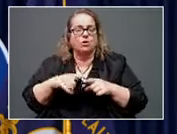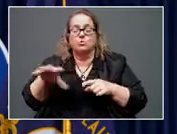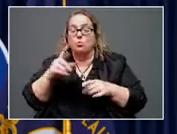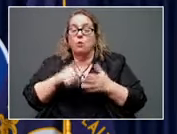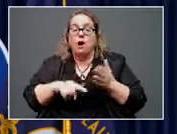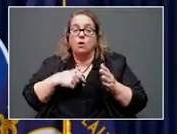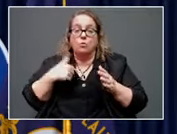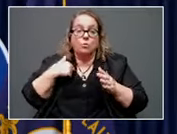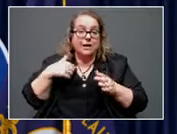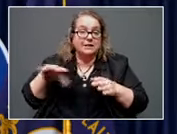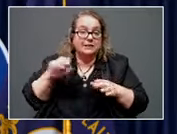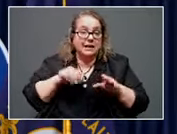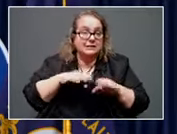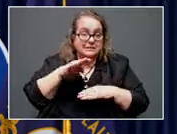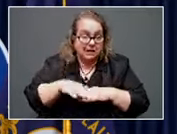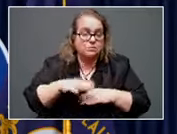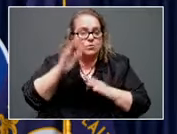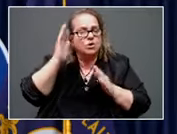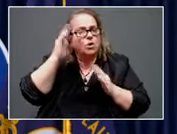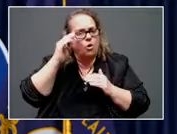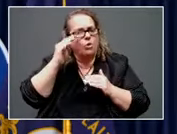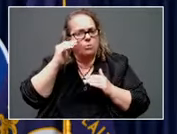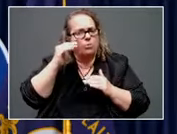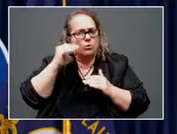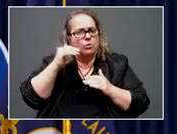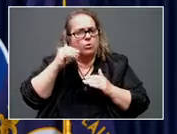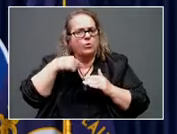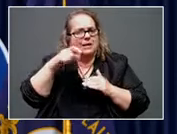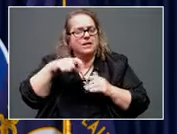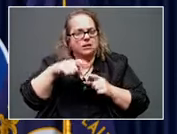as opposed to symbolic steps, which are good too,